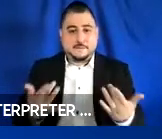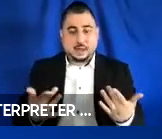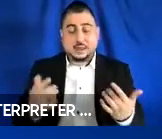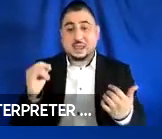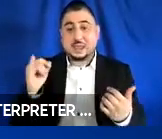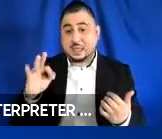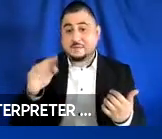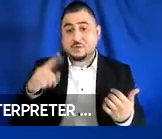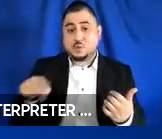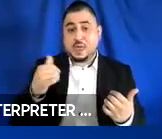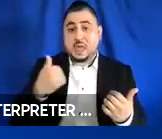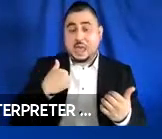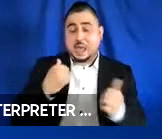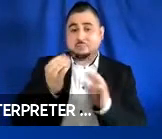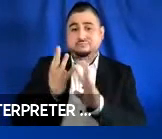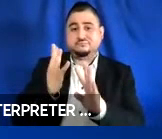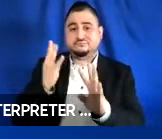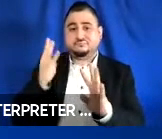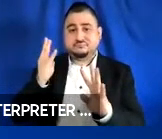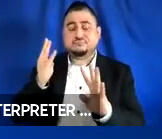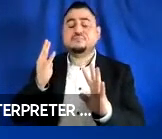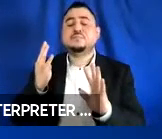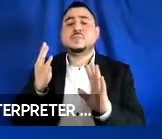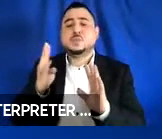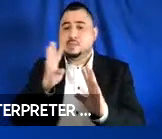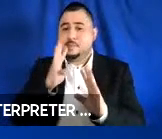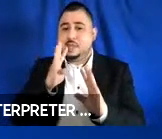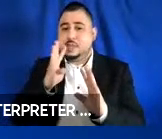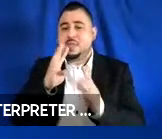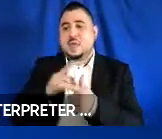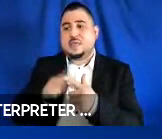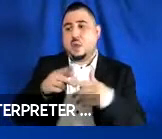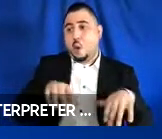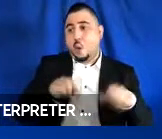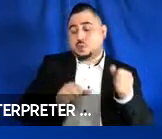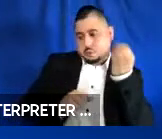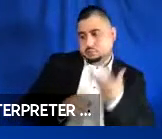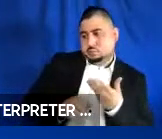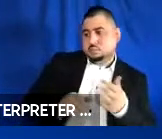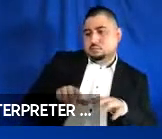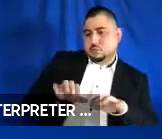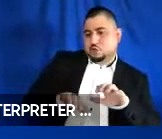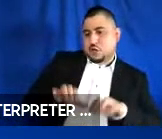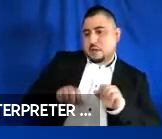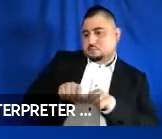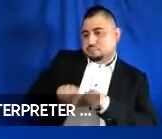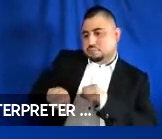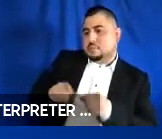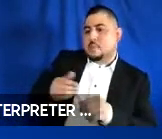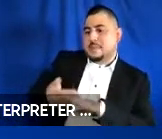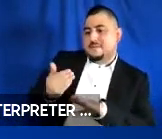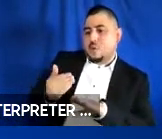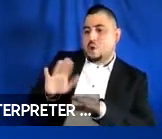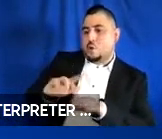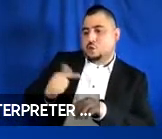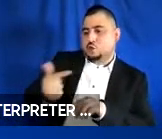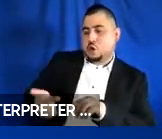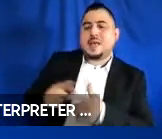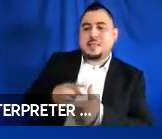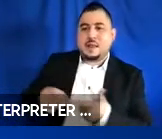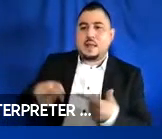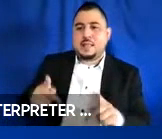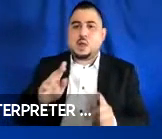If you have been queued up to speak, the host will let you know ahead of time via the chat feature and will enable